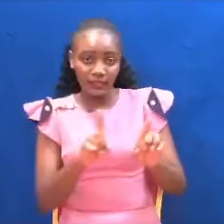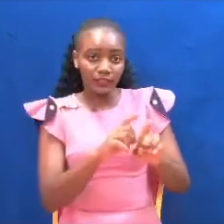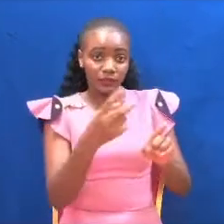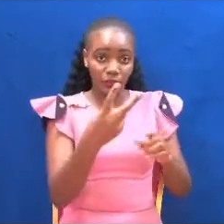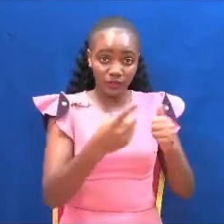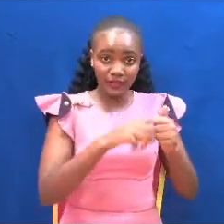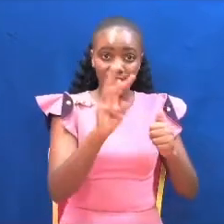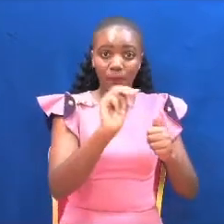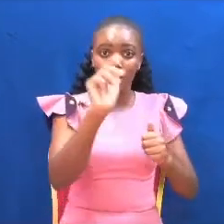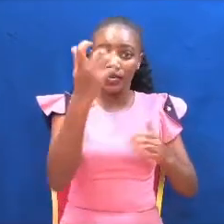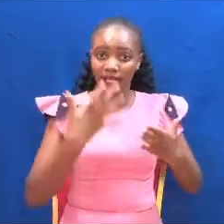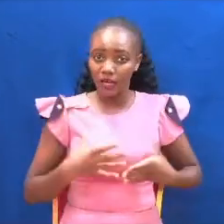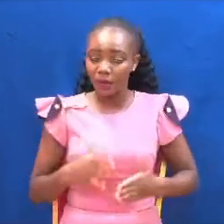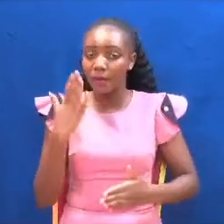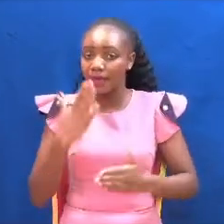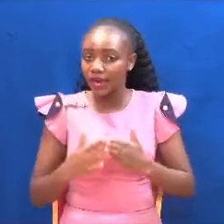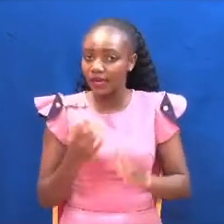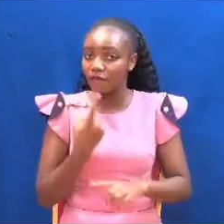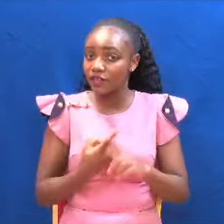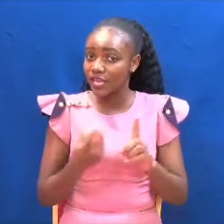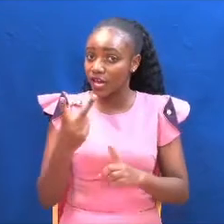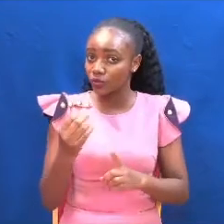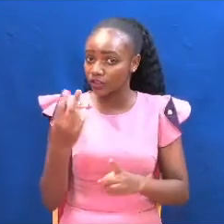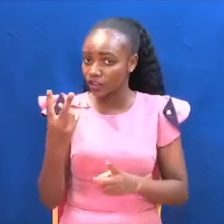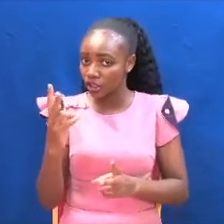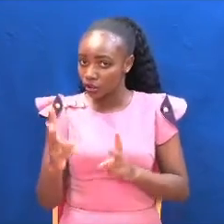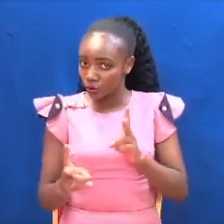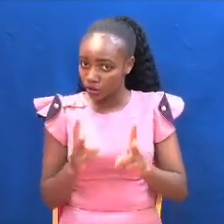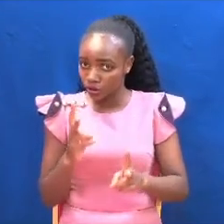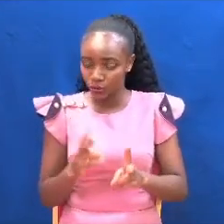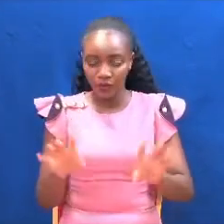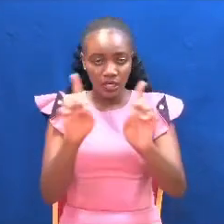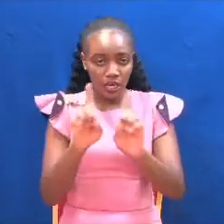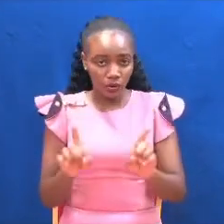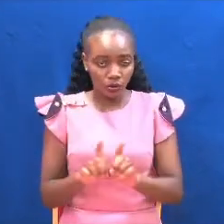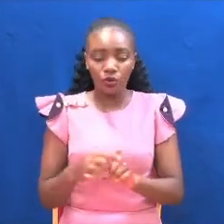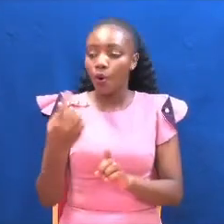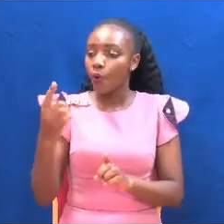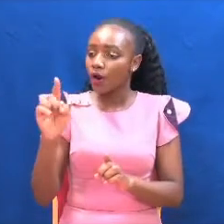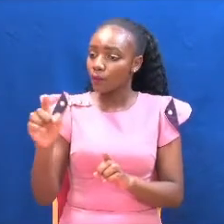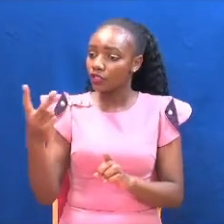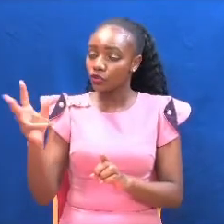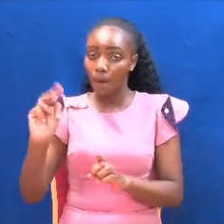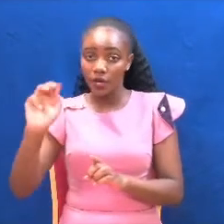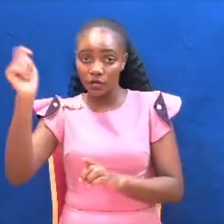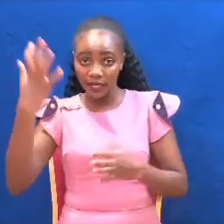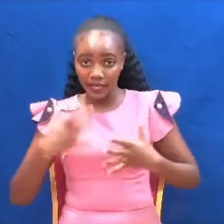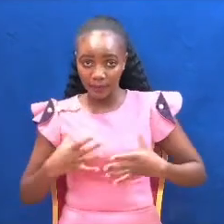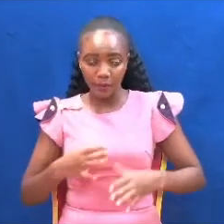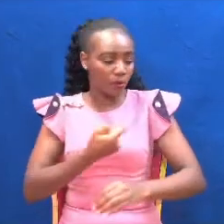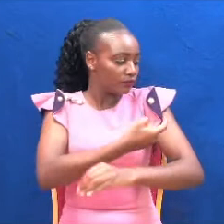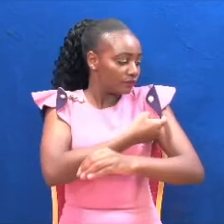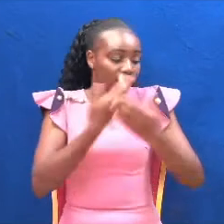million Kenyans by the end of 2022. As at Monday, 1.2 million Kenyans had been